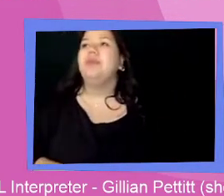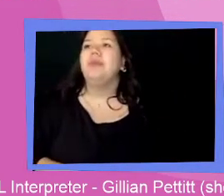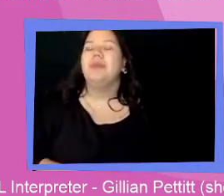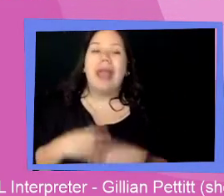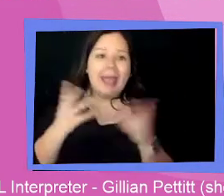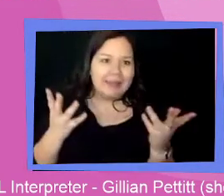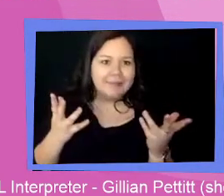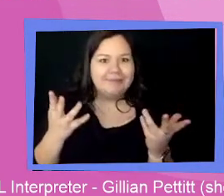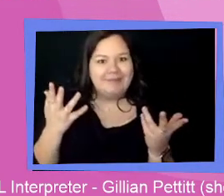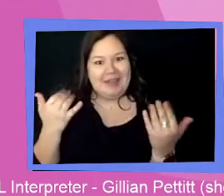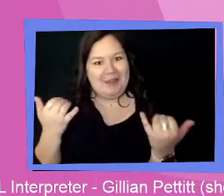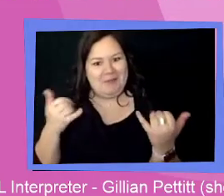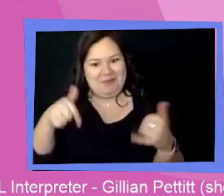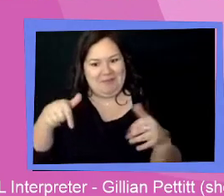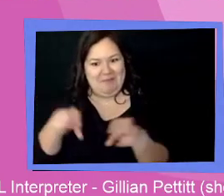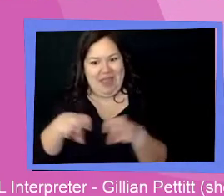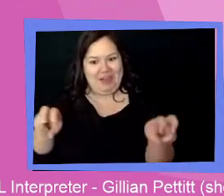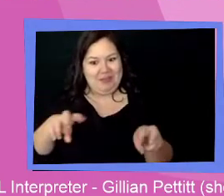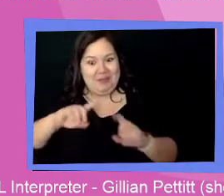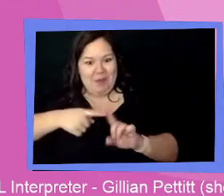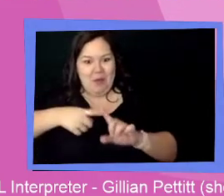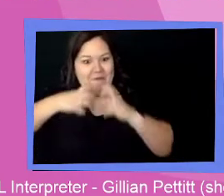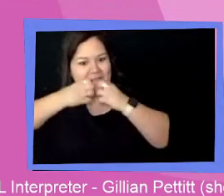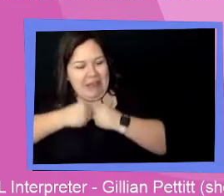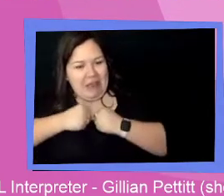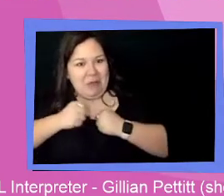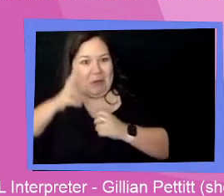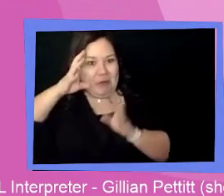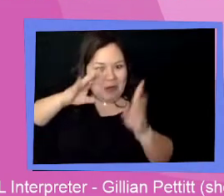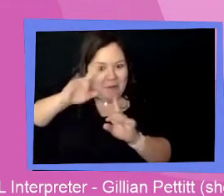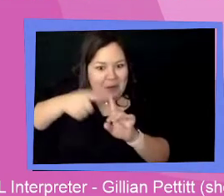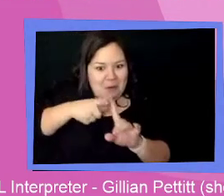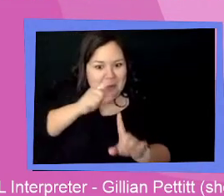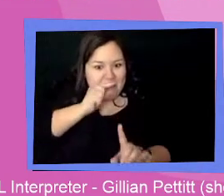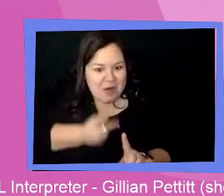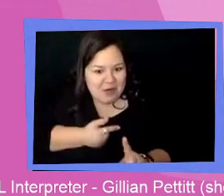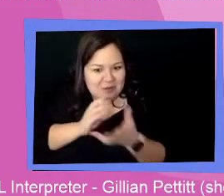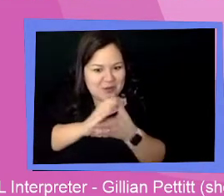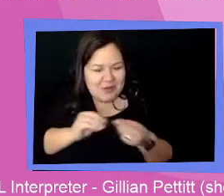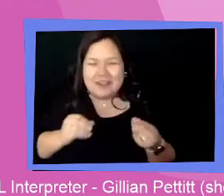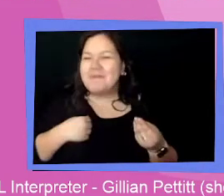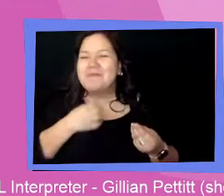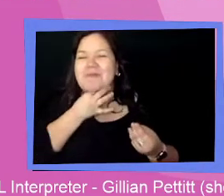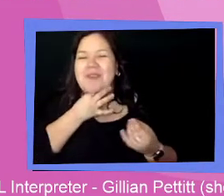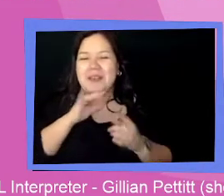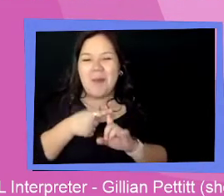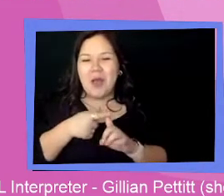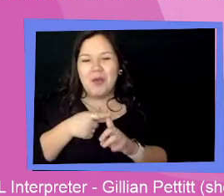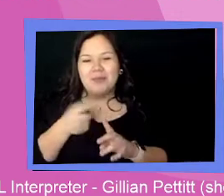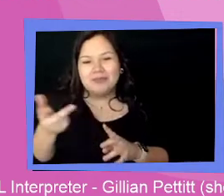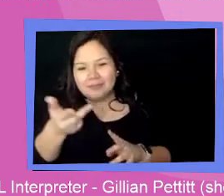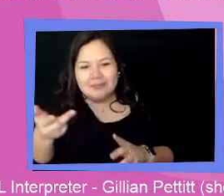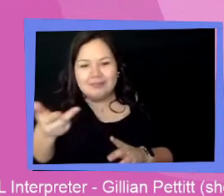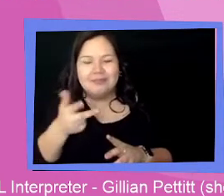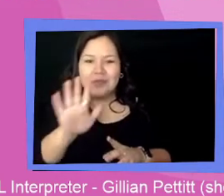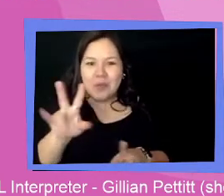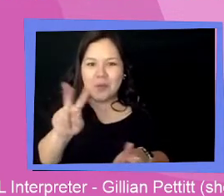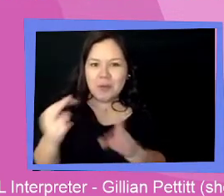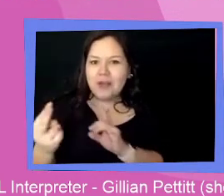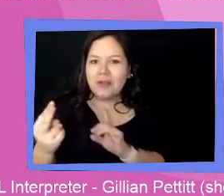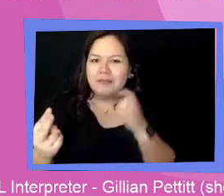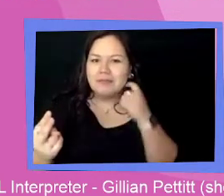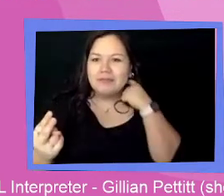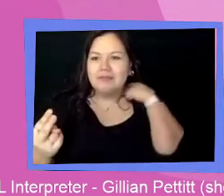a panel about the value and creativity of queer stories, I'd love to hear from each of you. What do you think a